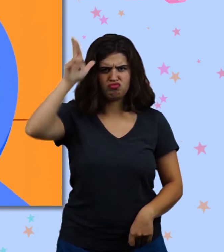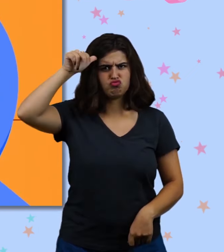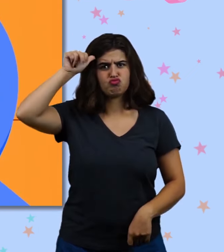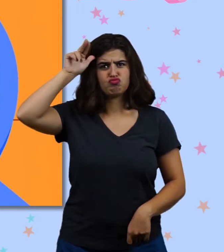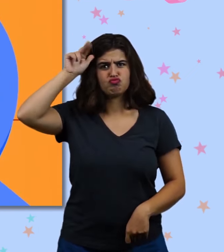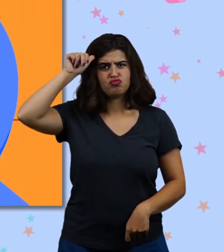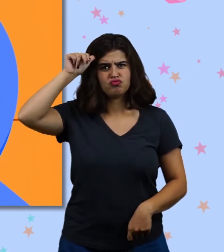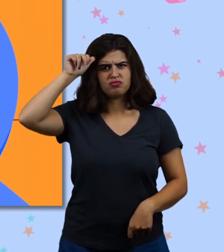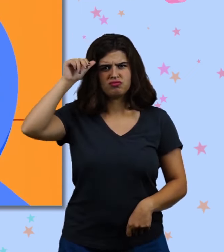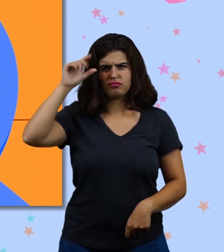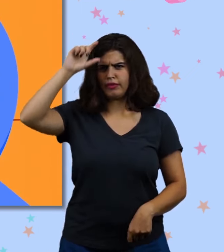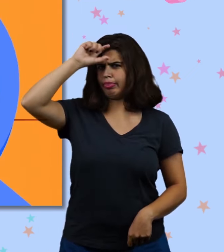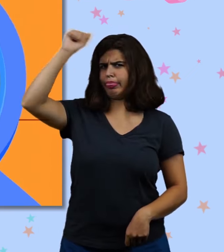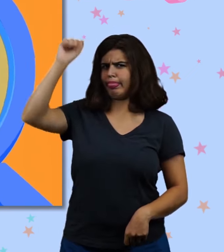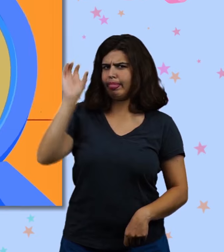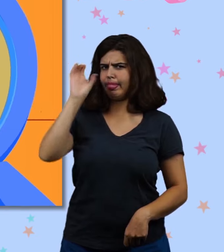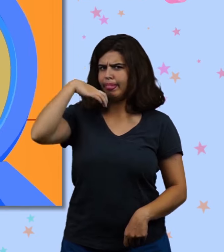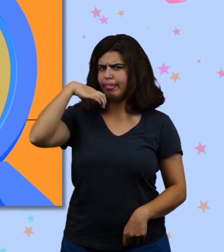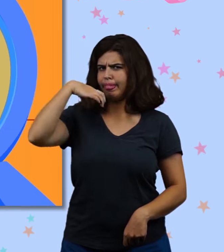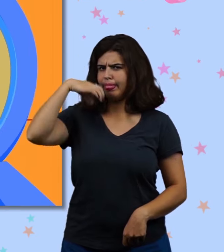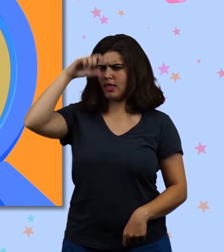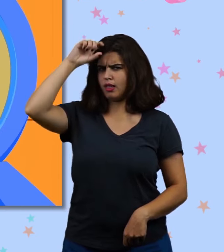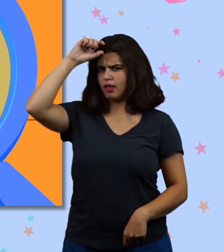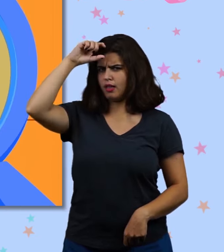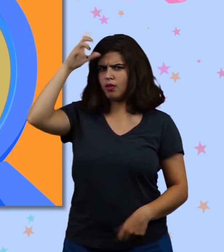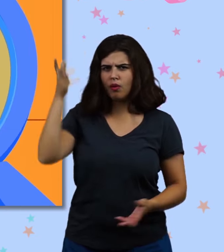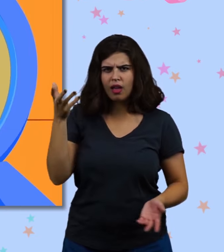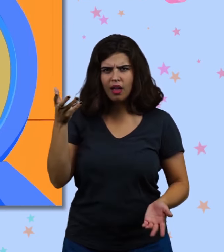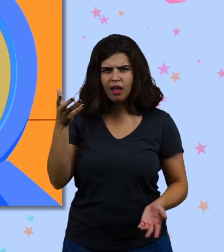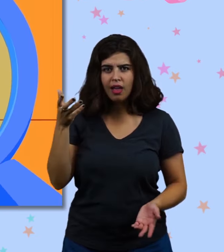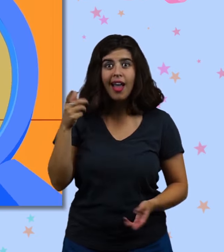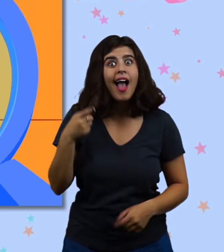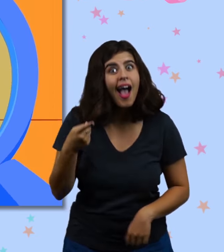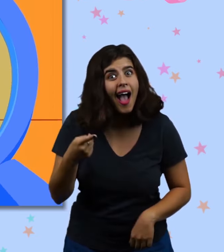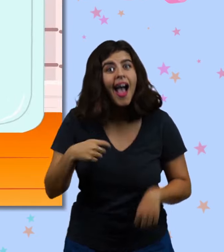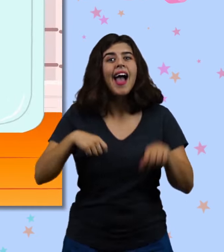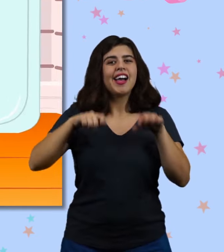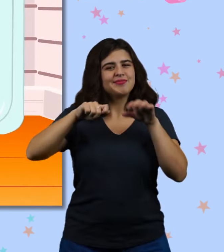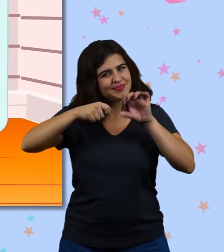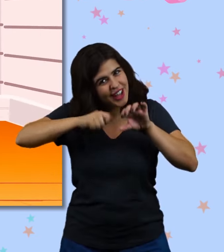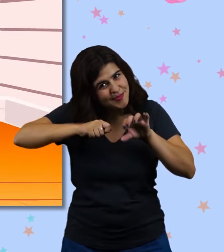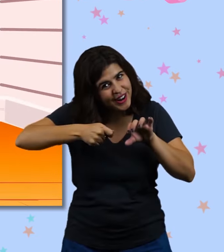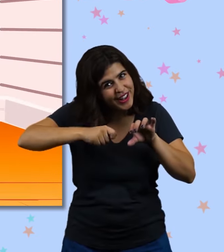Well, well, well. What's an original horn this unicorn has? It's a pencil sharpener.